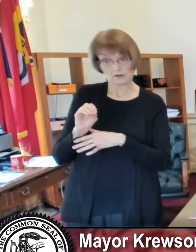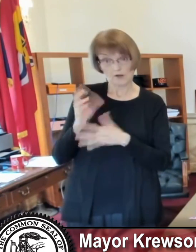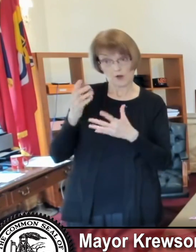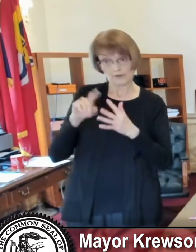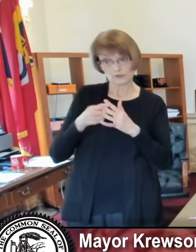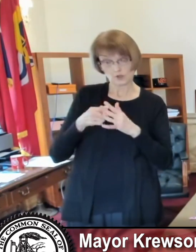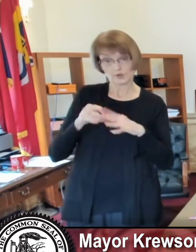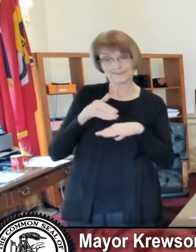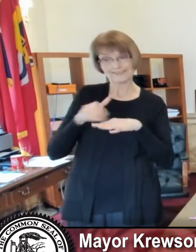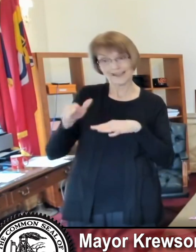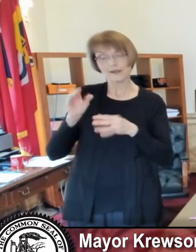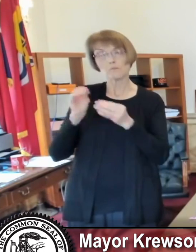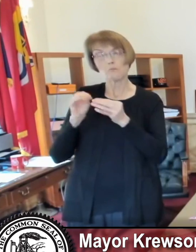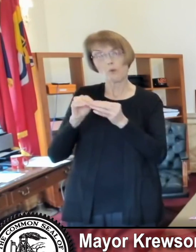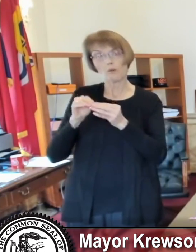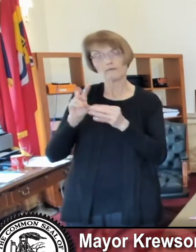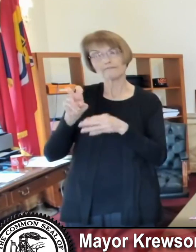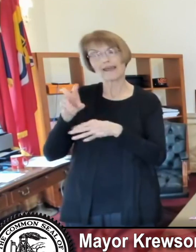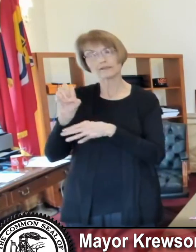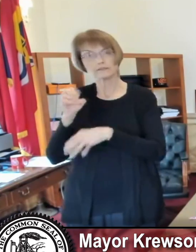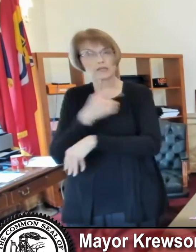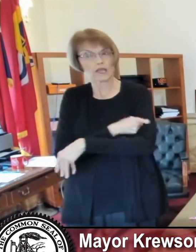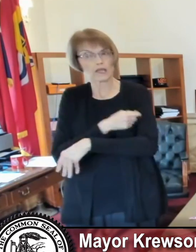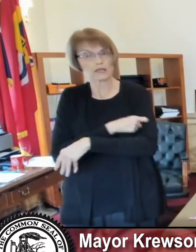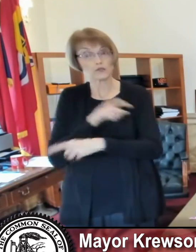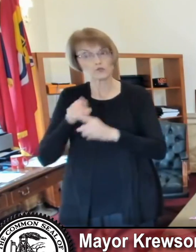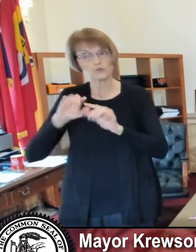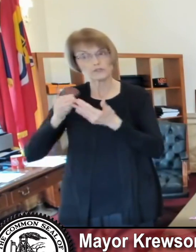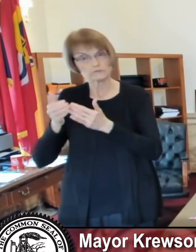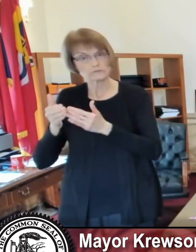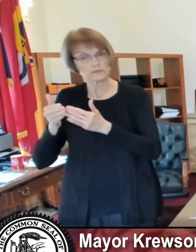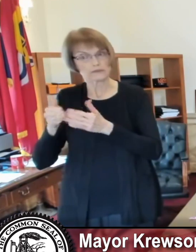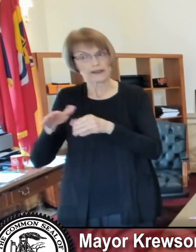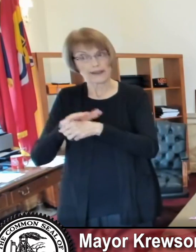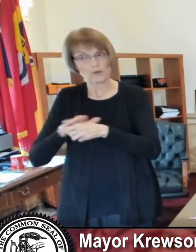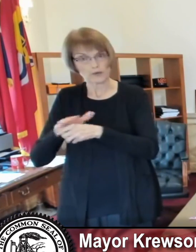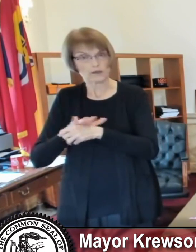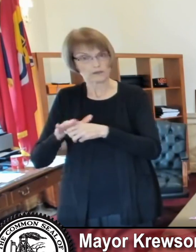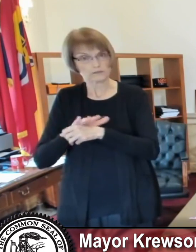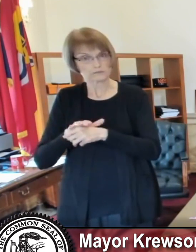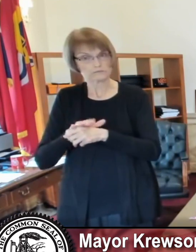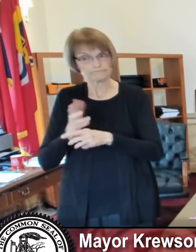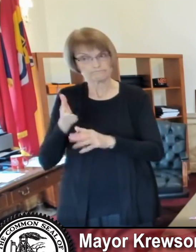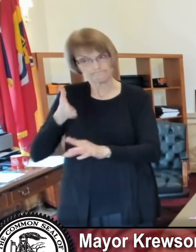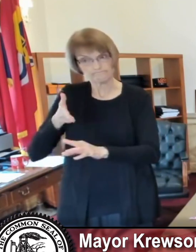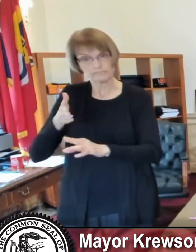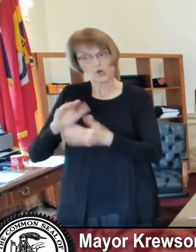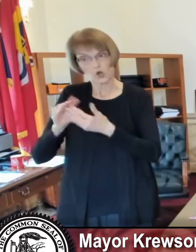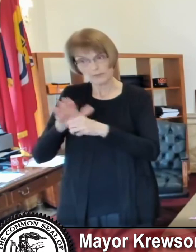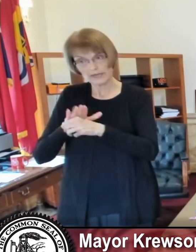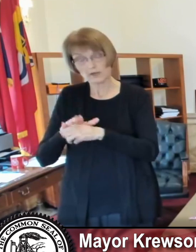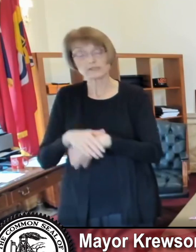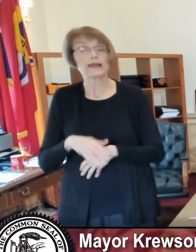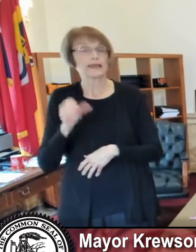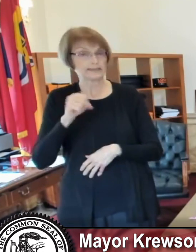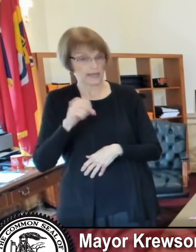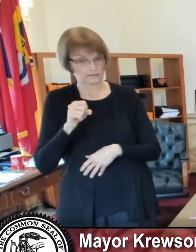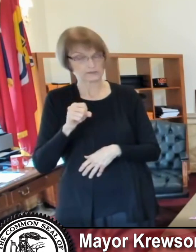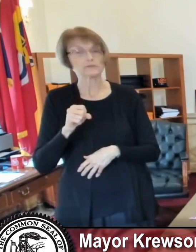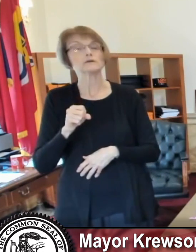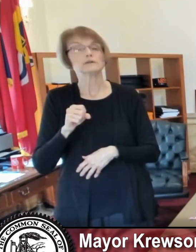person. In addition to that, there's going to be additional help for parents with kids